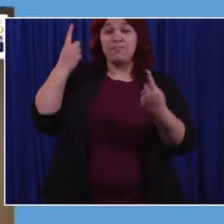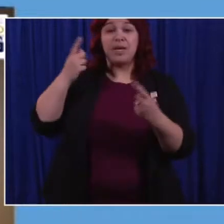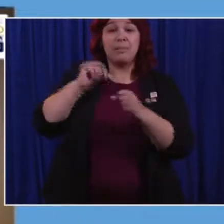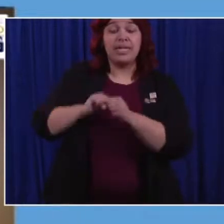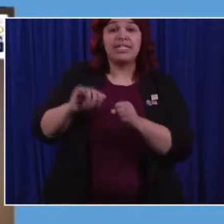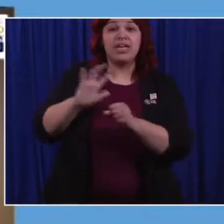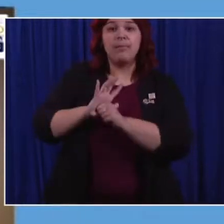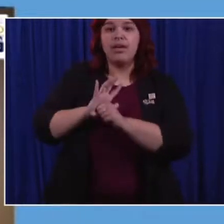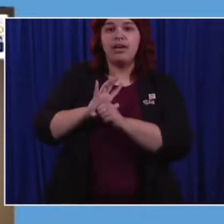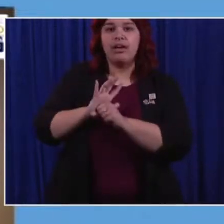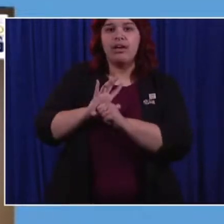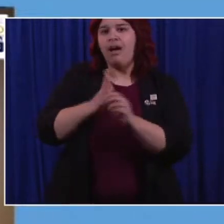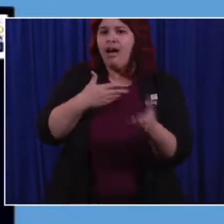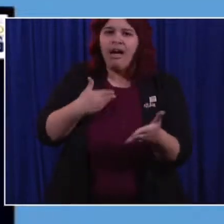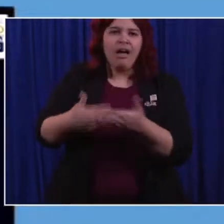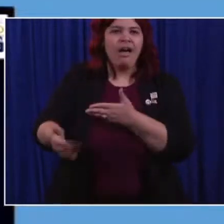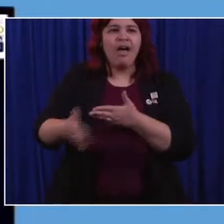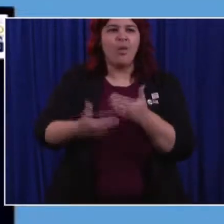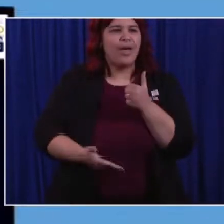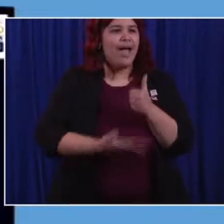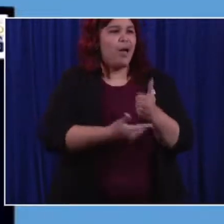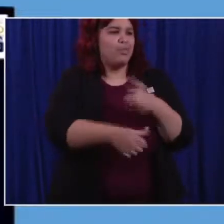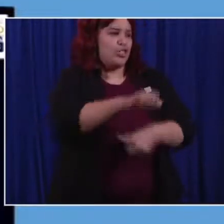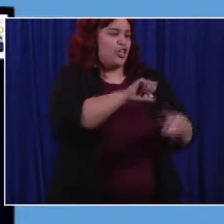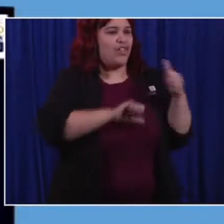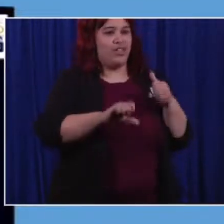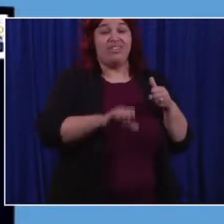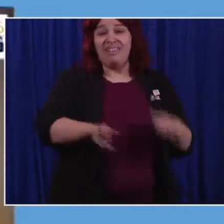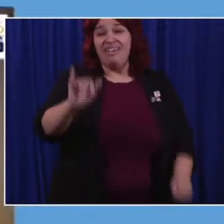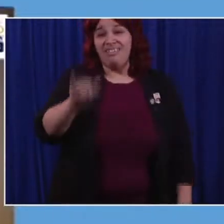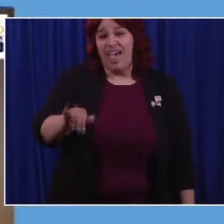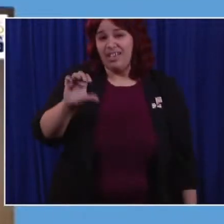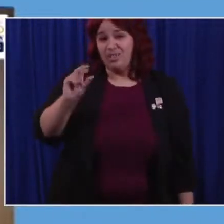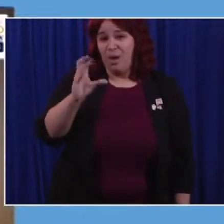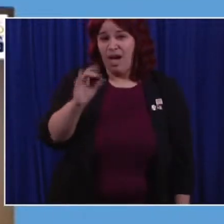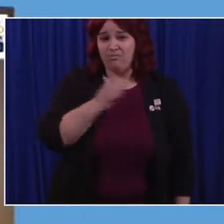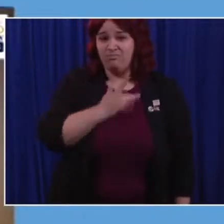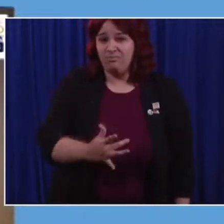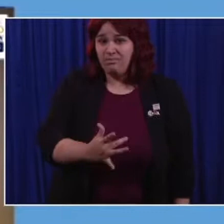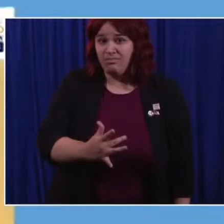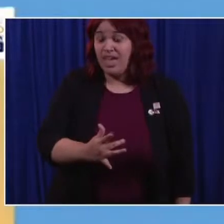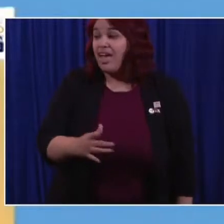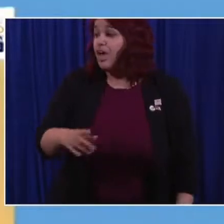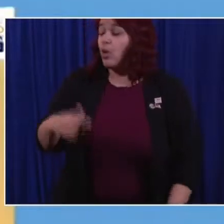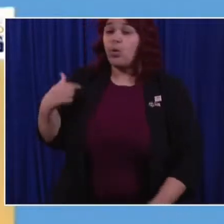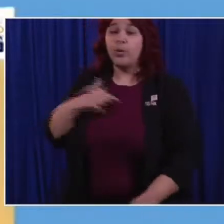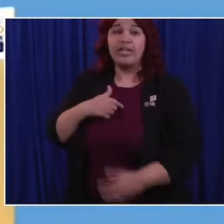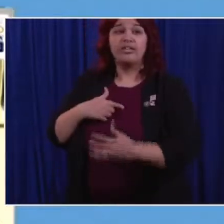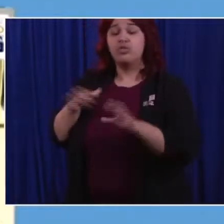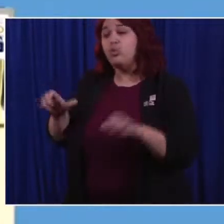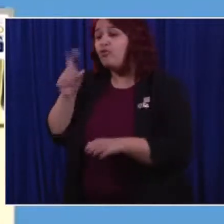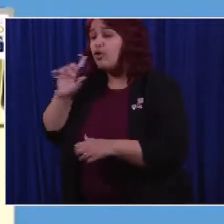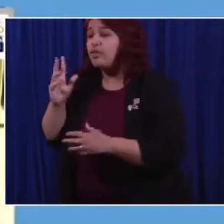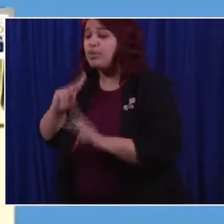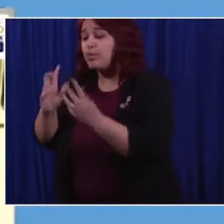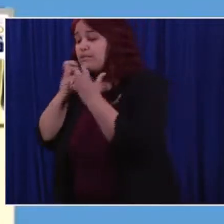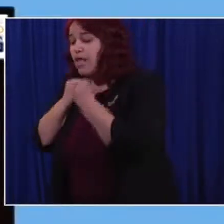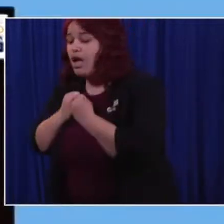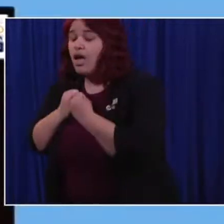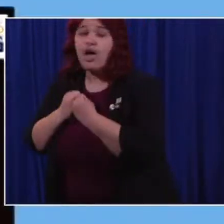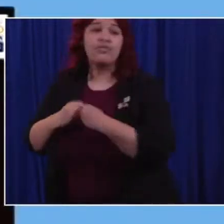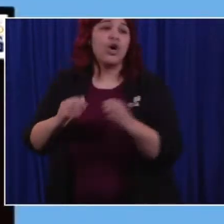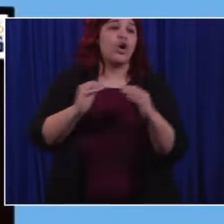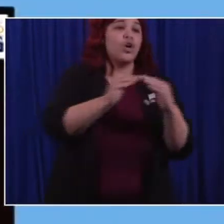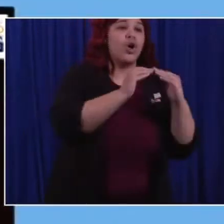we continue to help each other. It's what Ohioans do. It's what we do for our loved ones, Our neighbors, our coworkers,